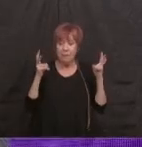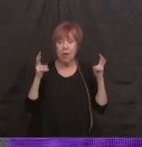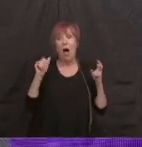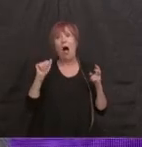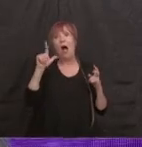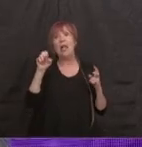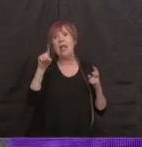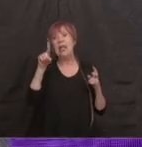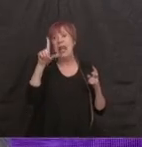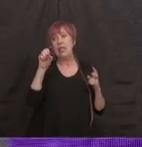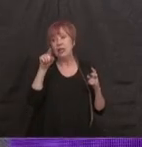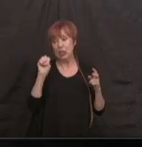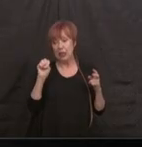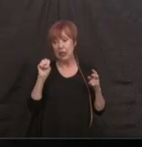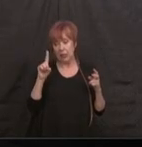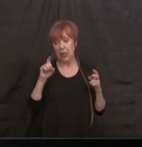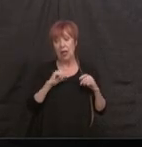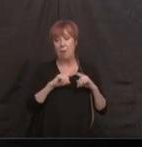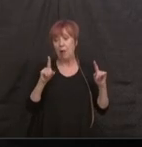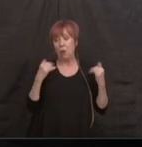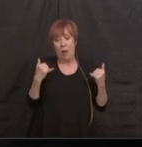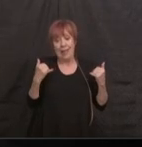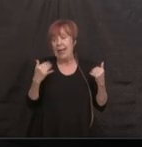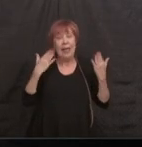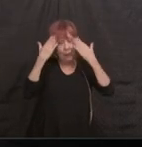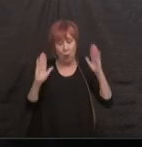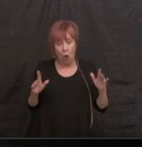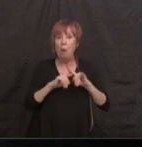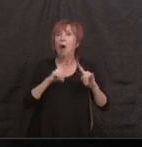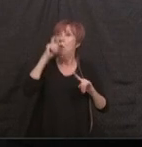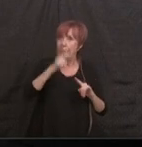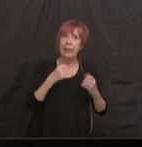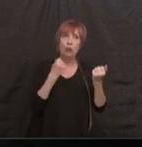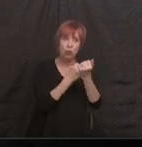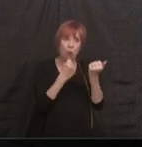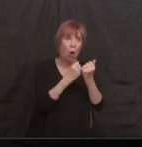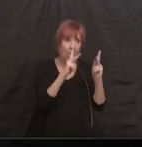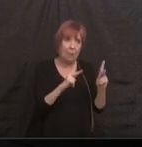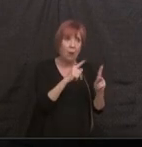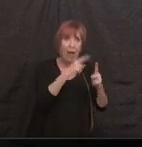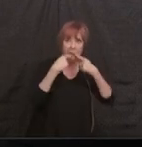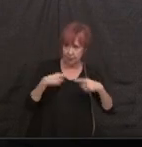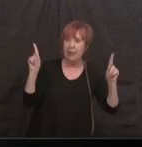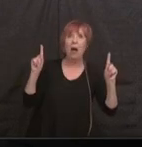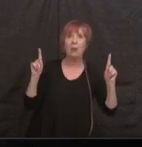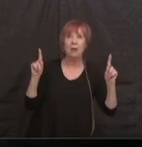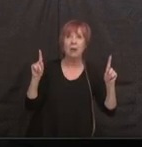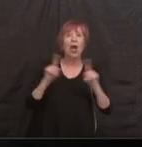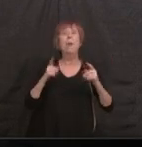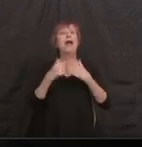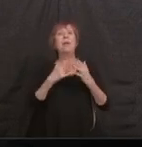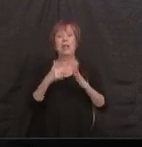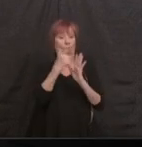I can't know. But we have to, support people who come out. And but we still had the law passed. Yeah. So